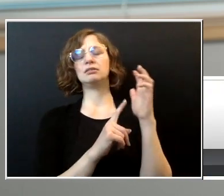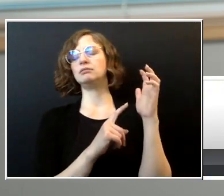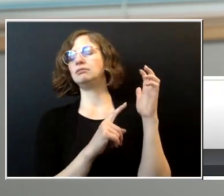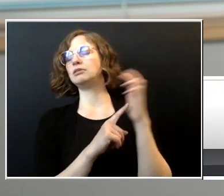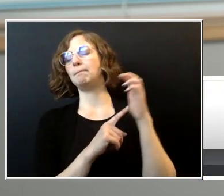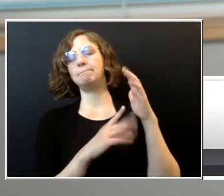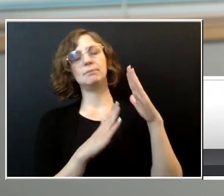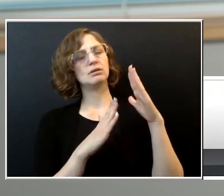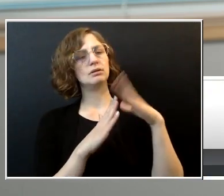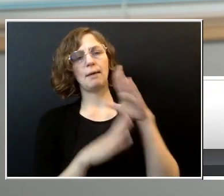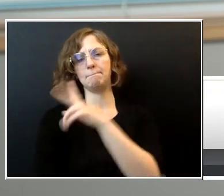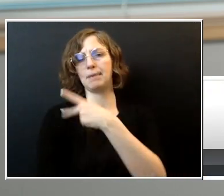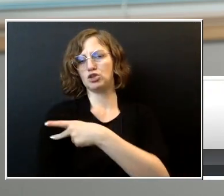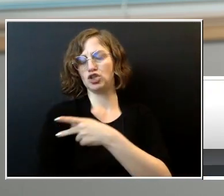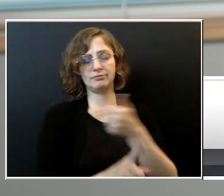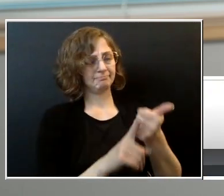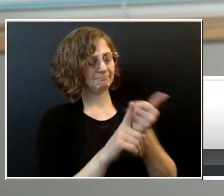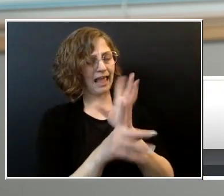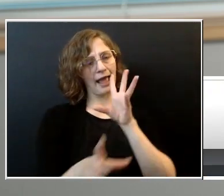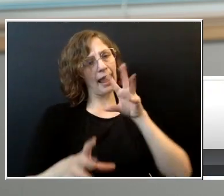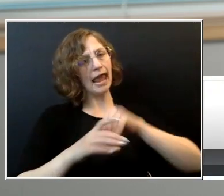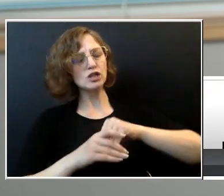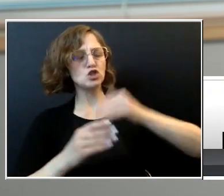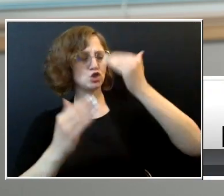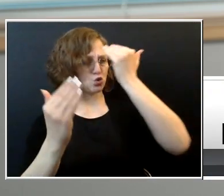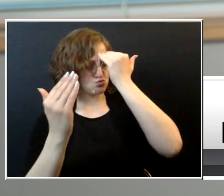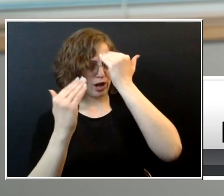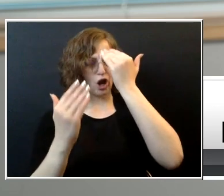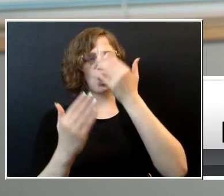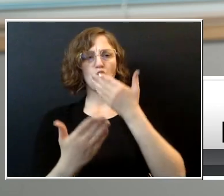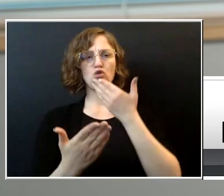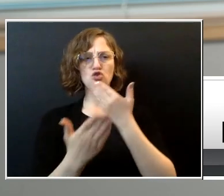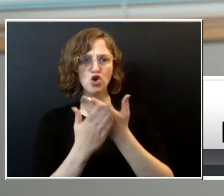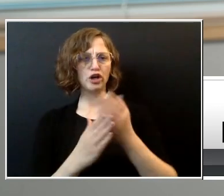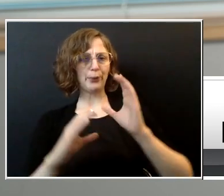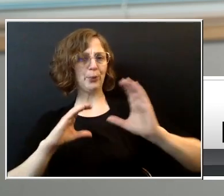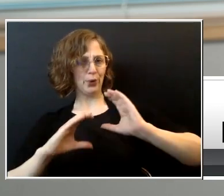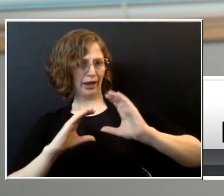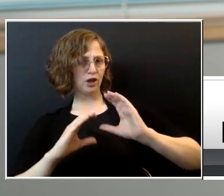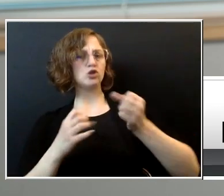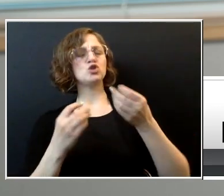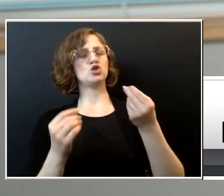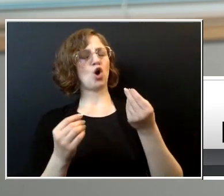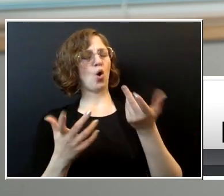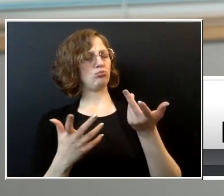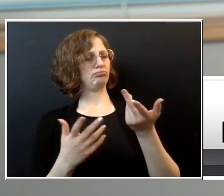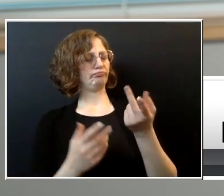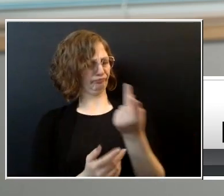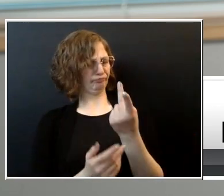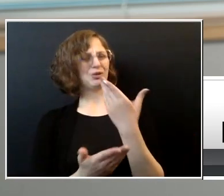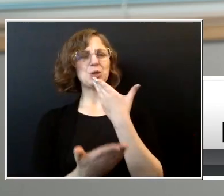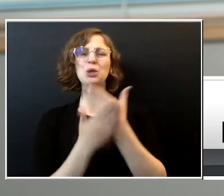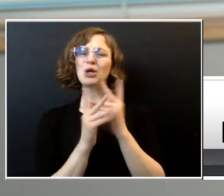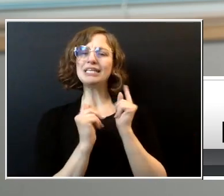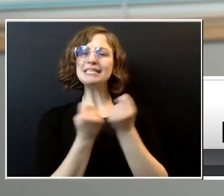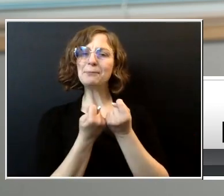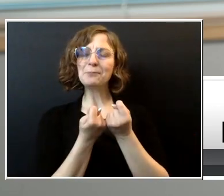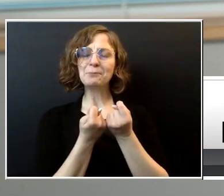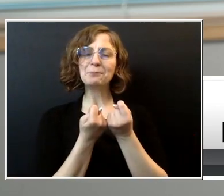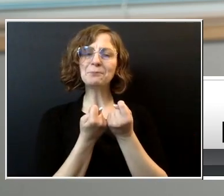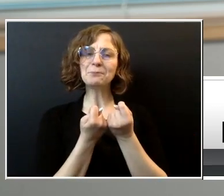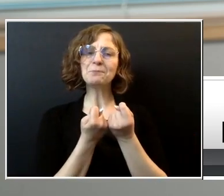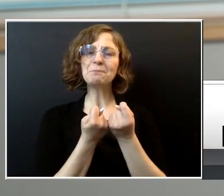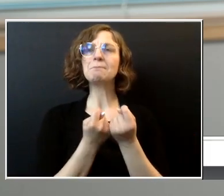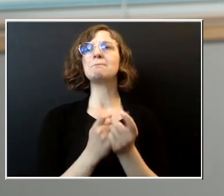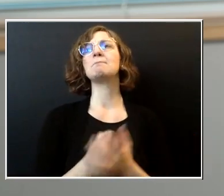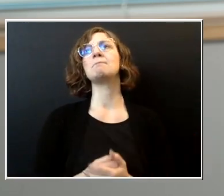she communicated well with us. So we made a really good team. So I think what she said was